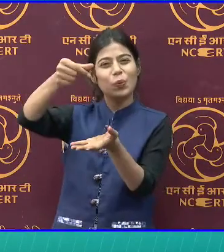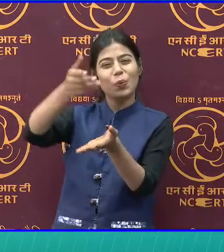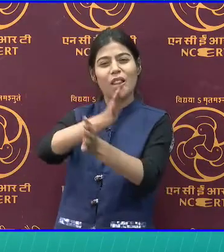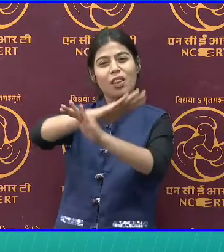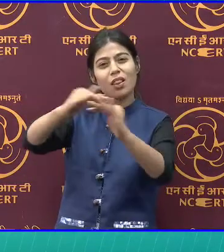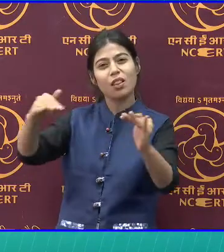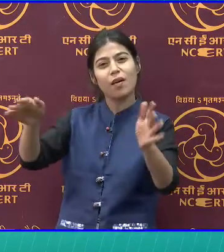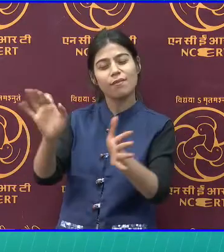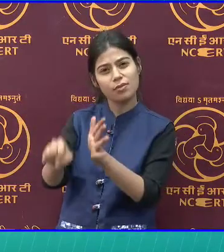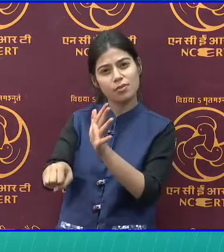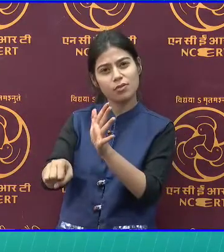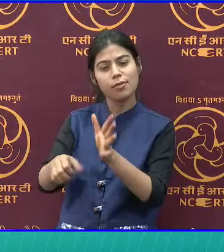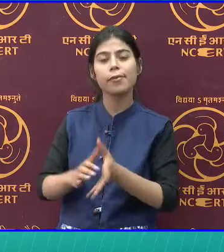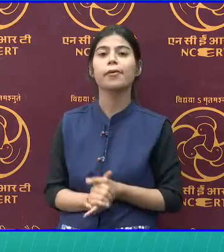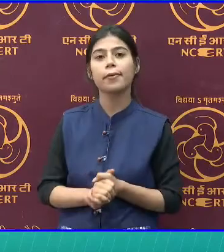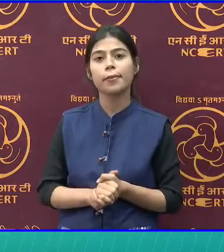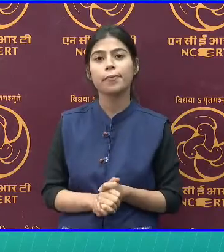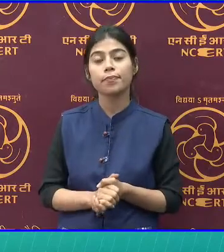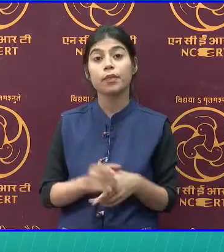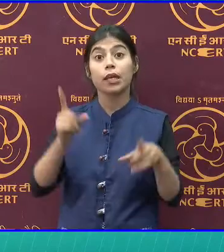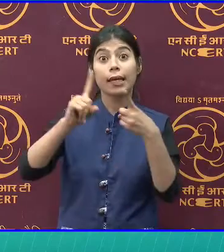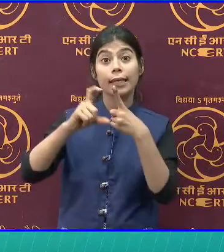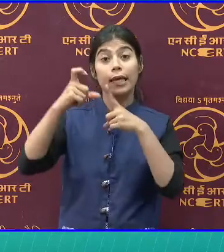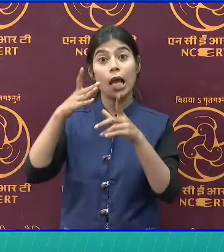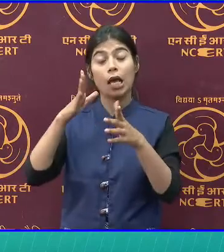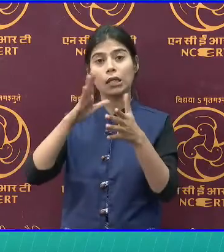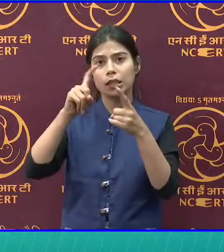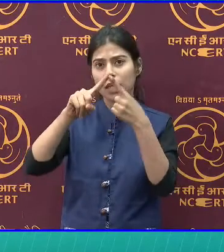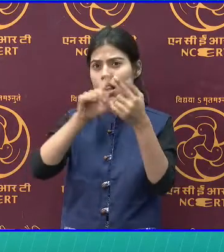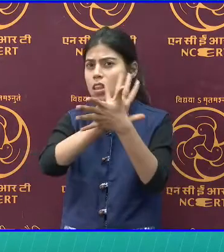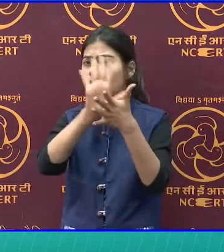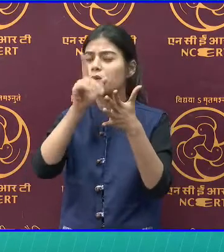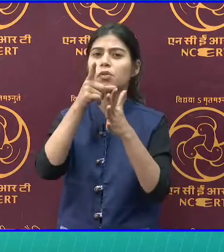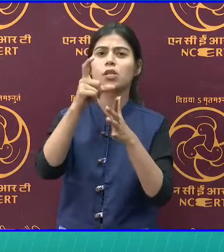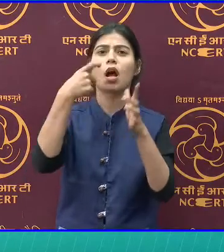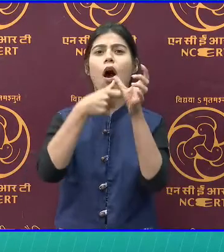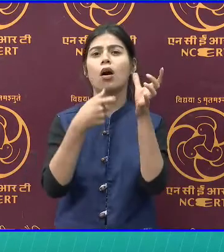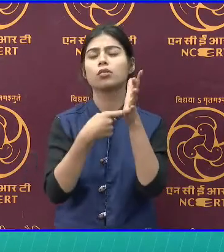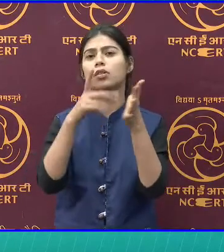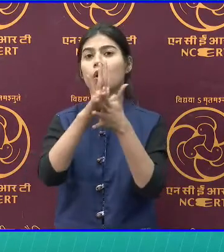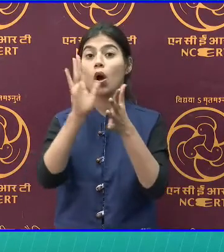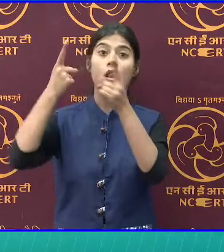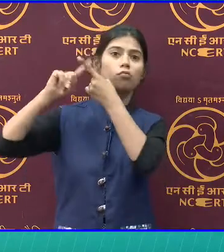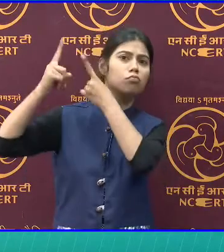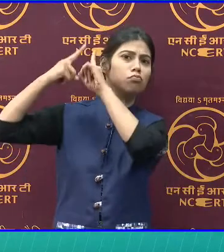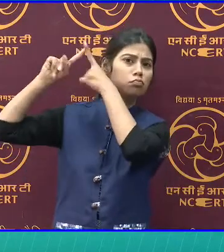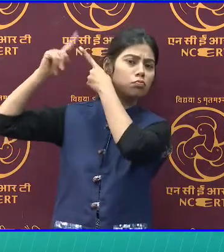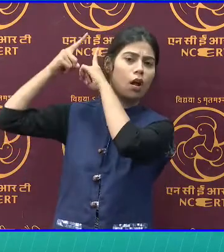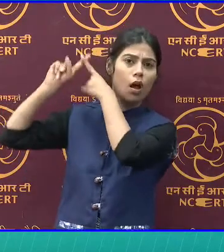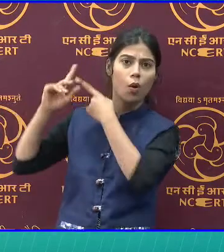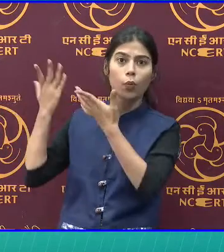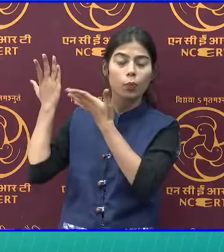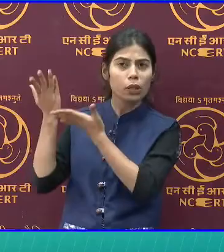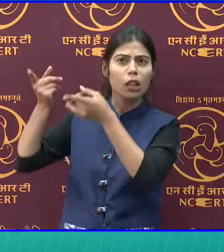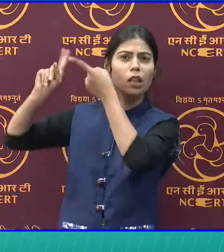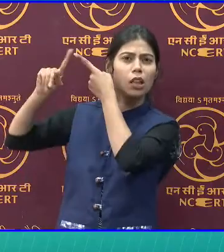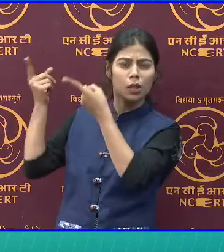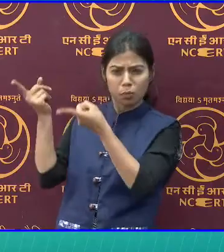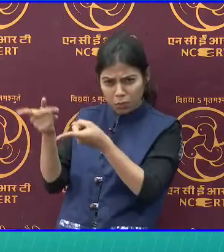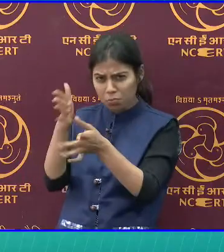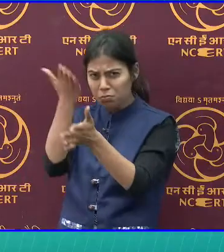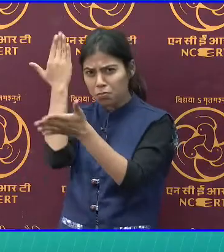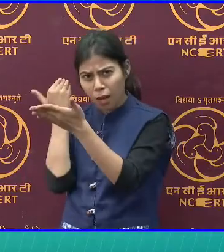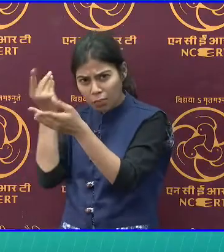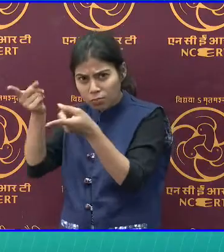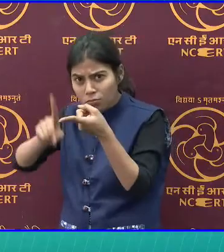life. And then also E.H. Carr's quote about history, that history is not about the past, it is what shapes